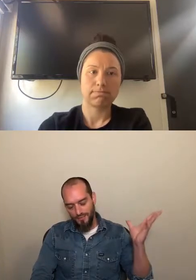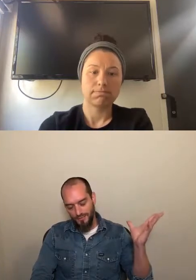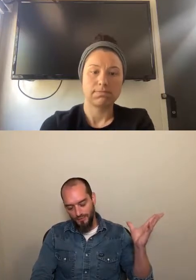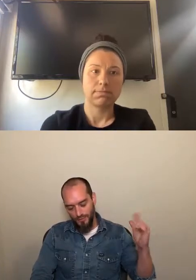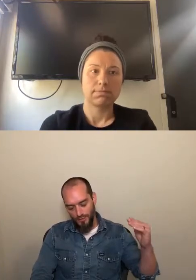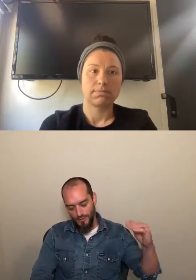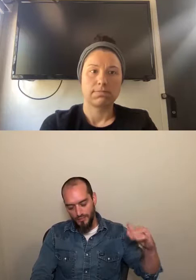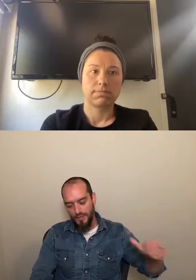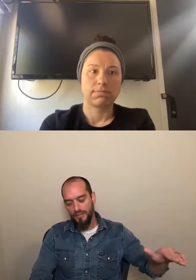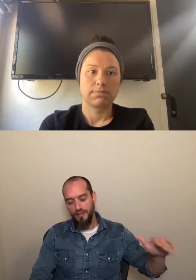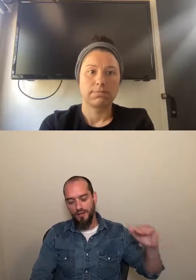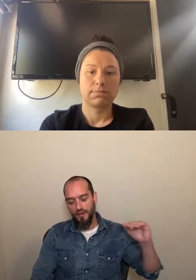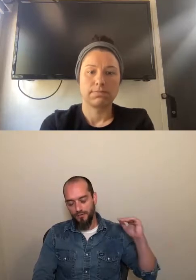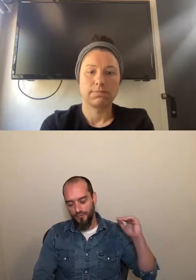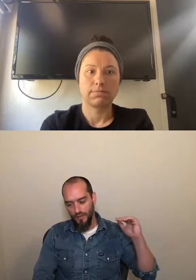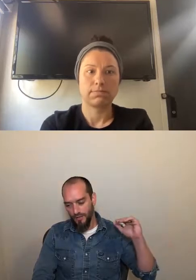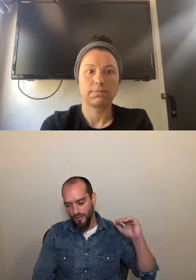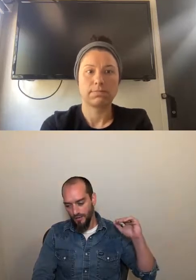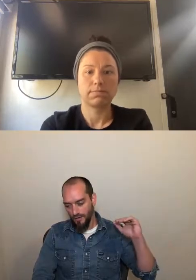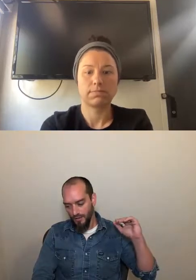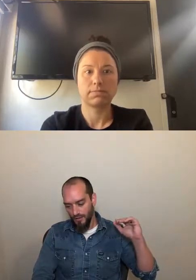recognized or studied it enough